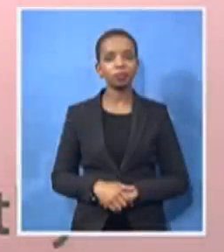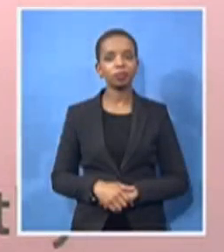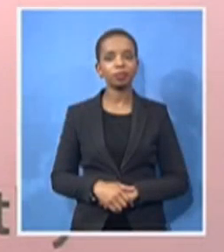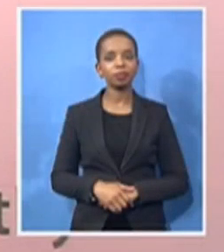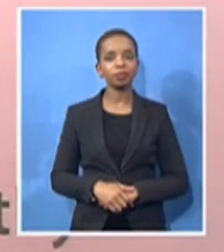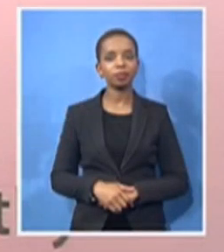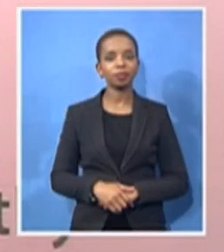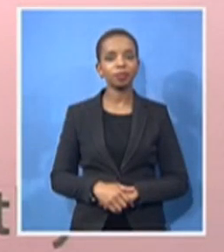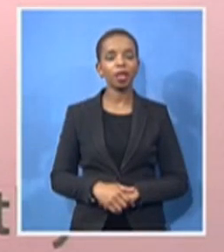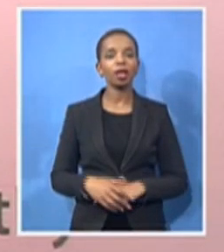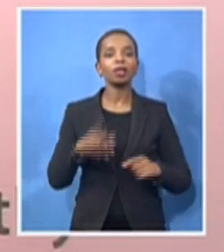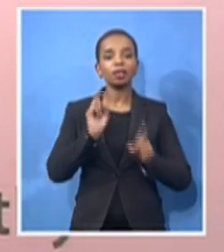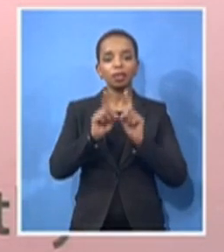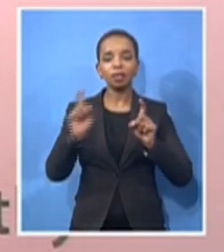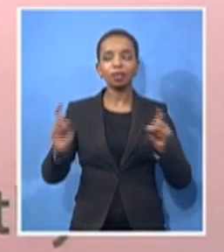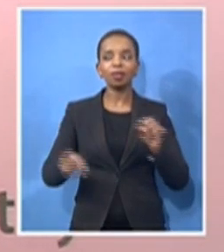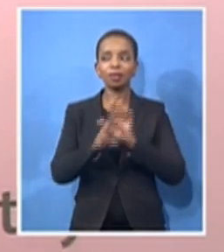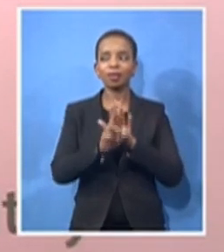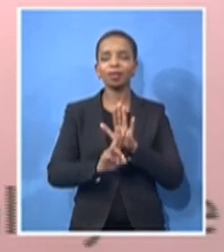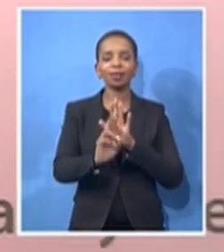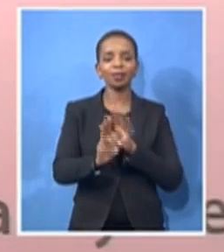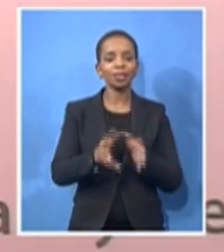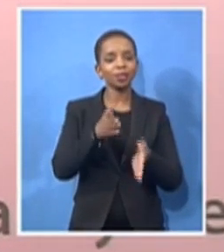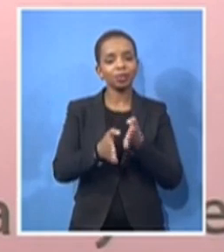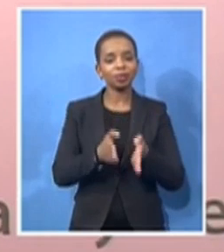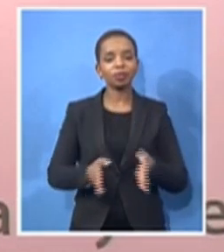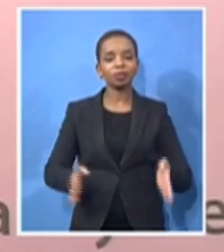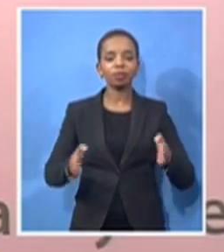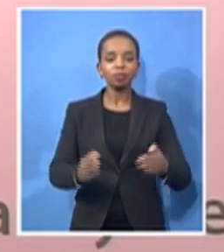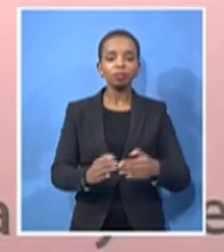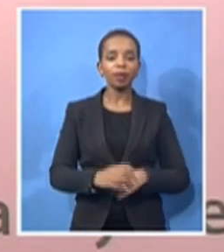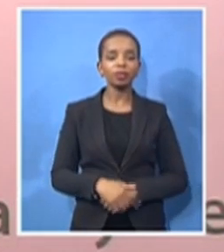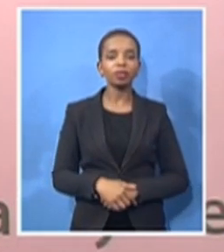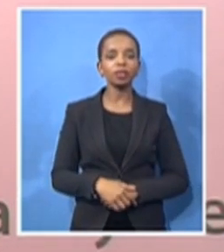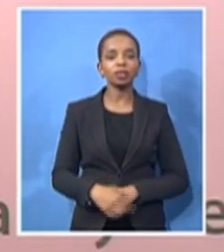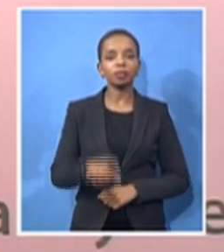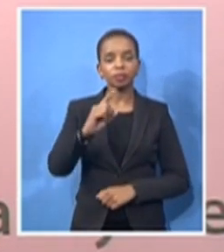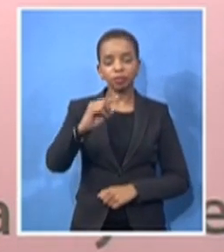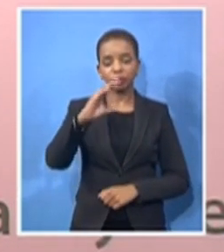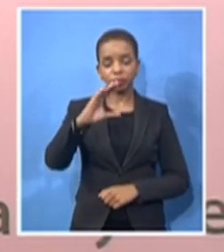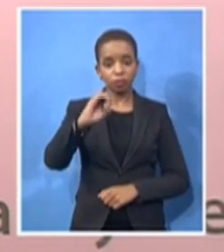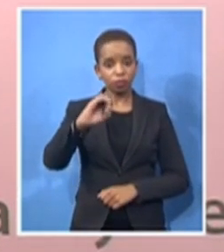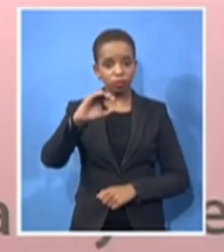The CEO of Chris Hani Baragwanath,